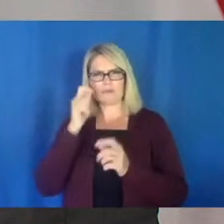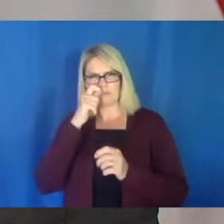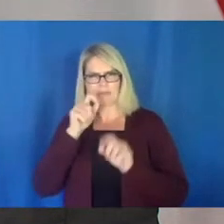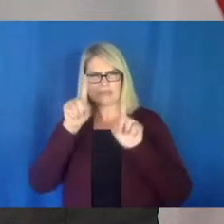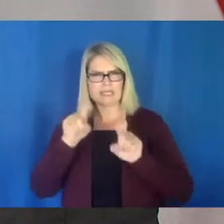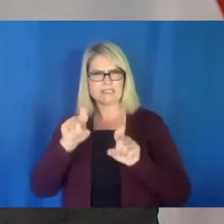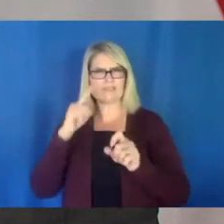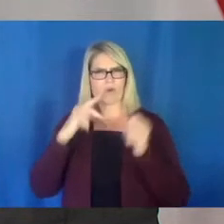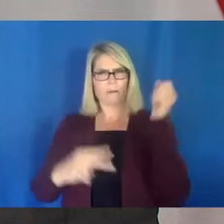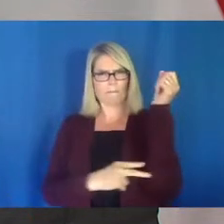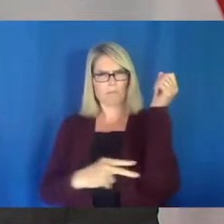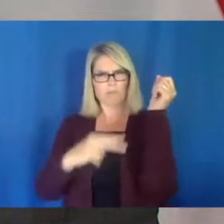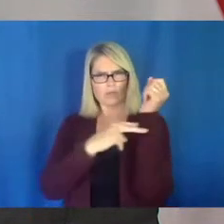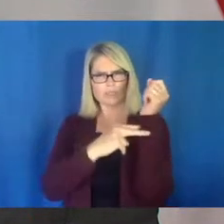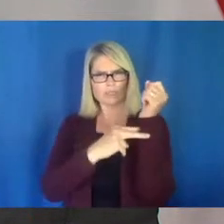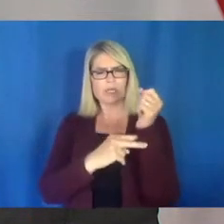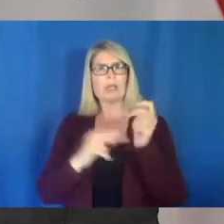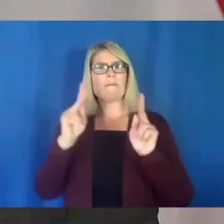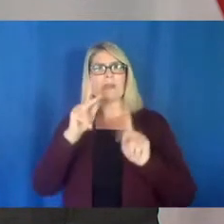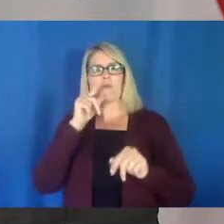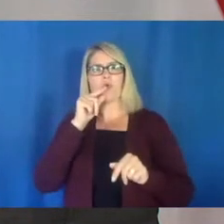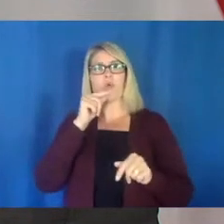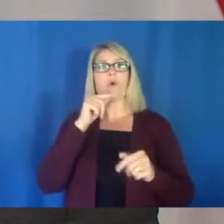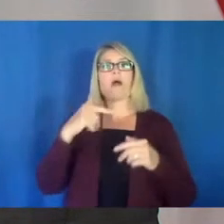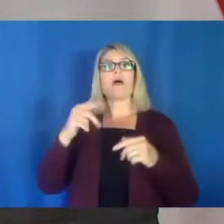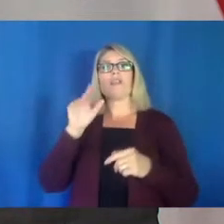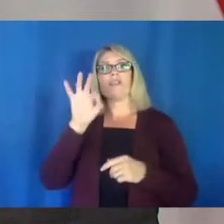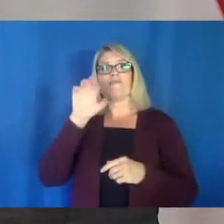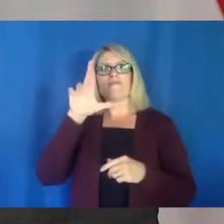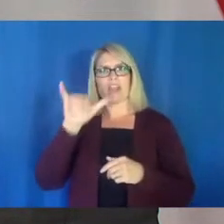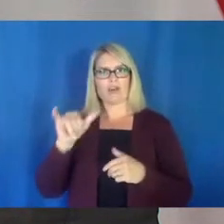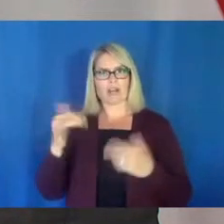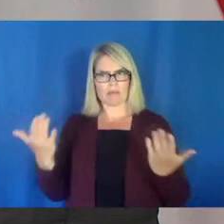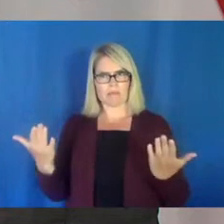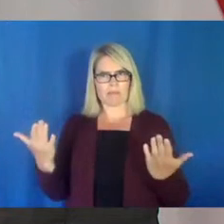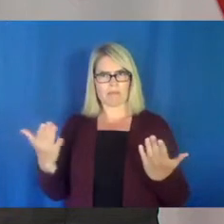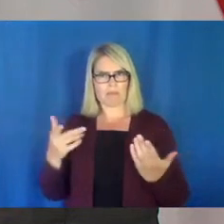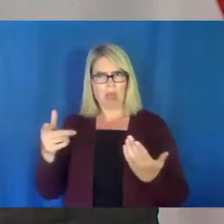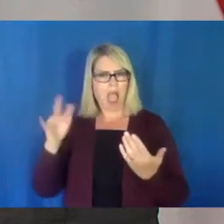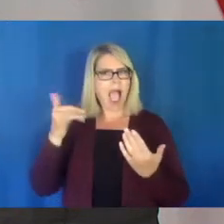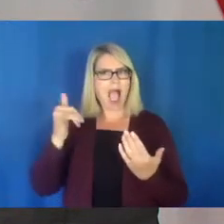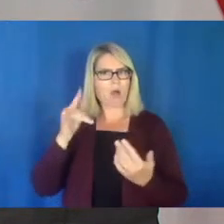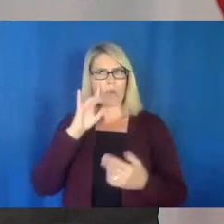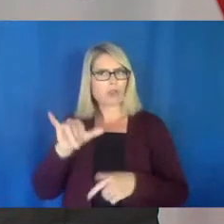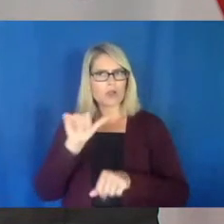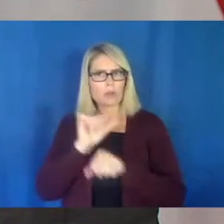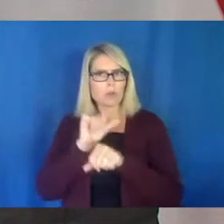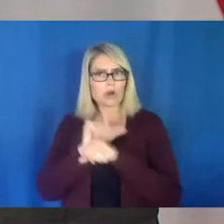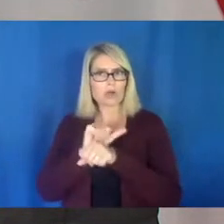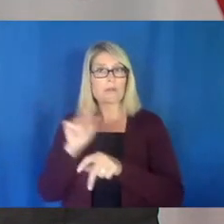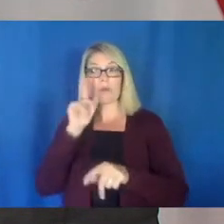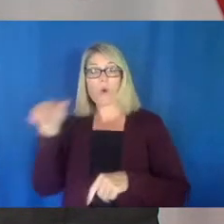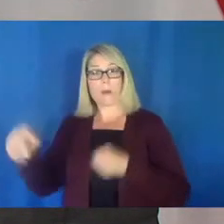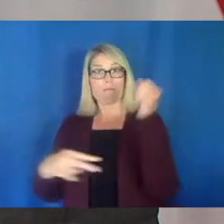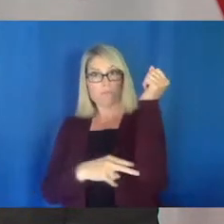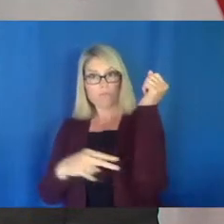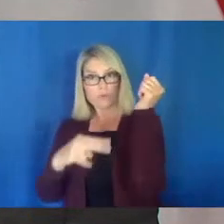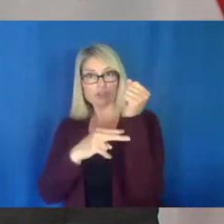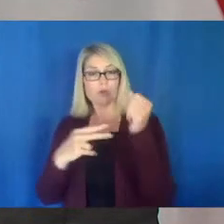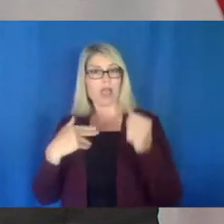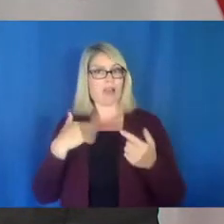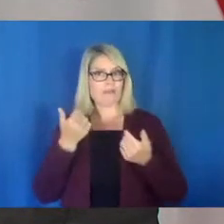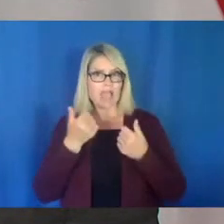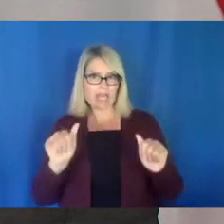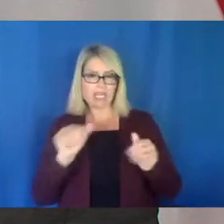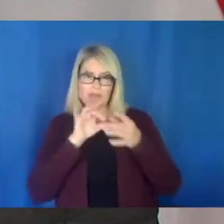Wood Islands for passengers coming off the ferry? Have you heard much about how that process is working, and are there any changes in the